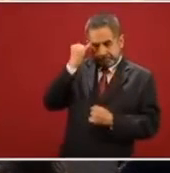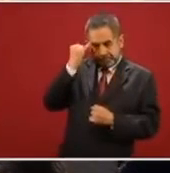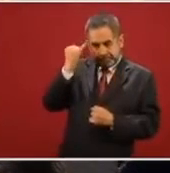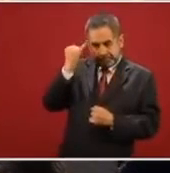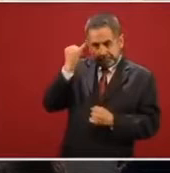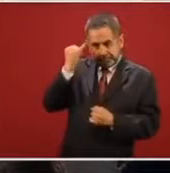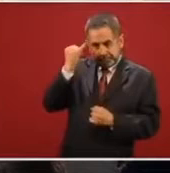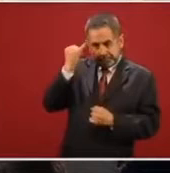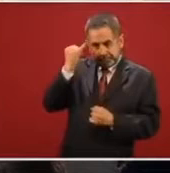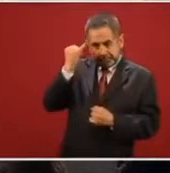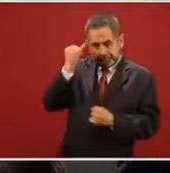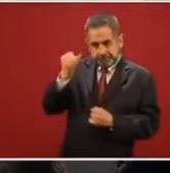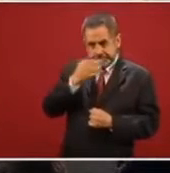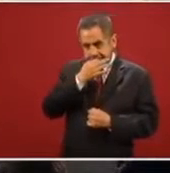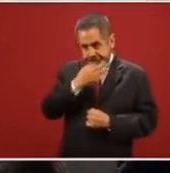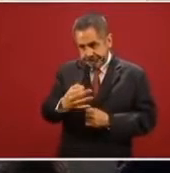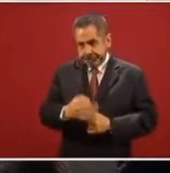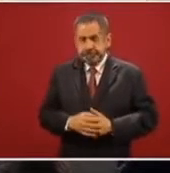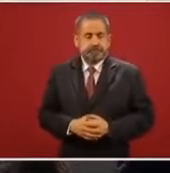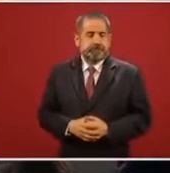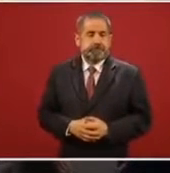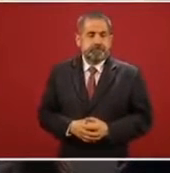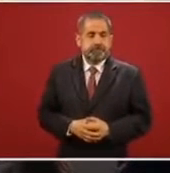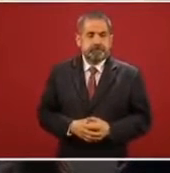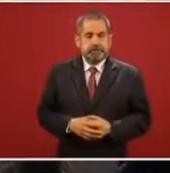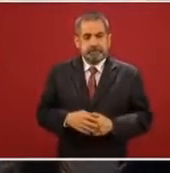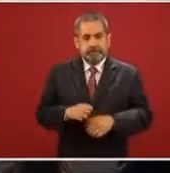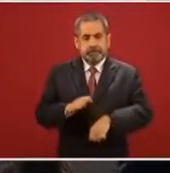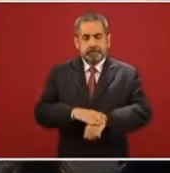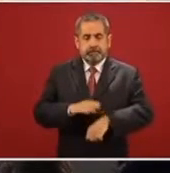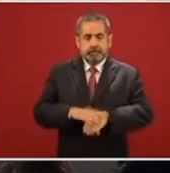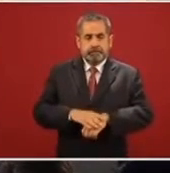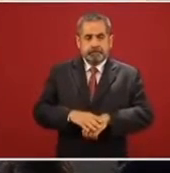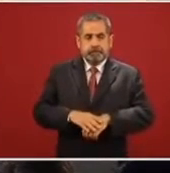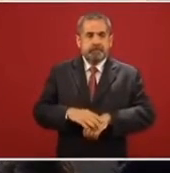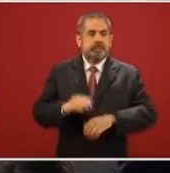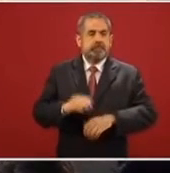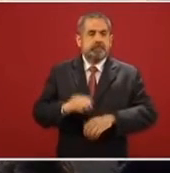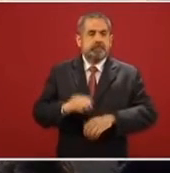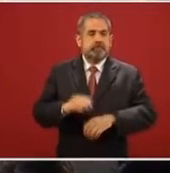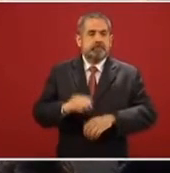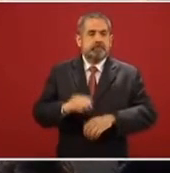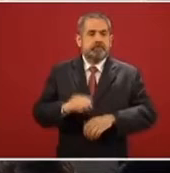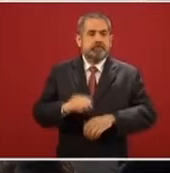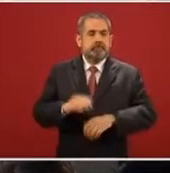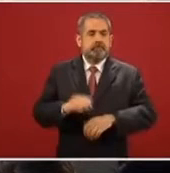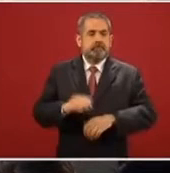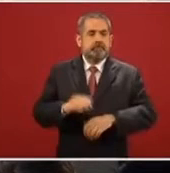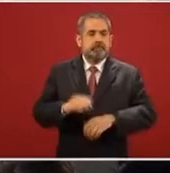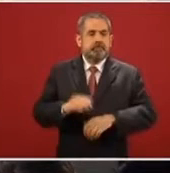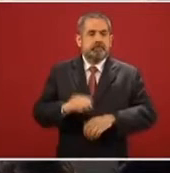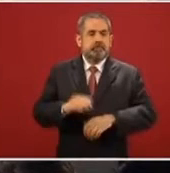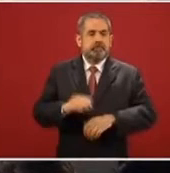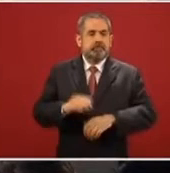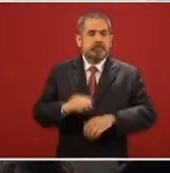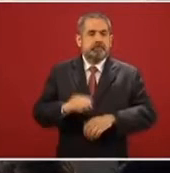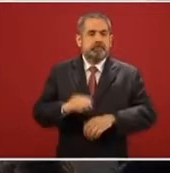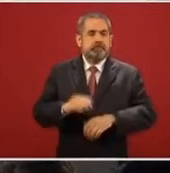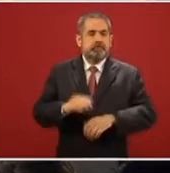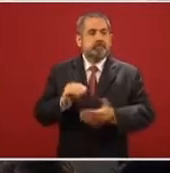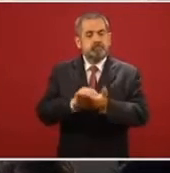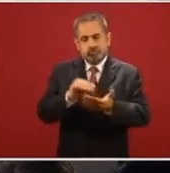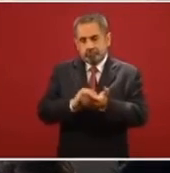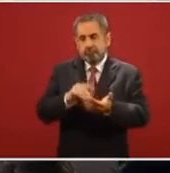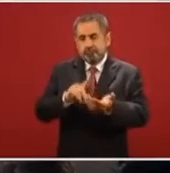señalando, signaling tenemos todavía la oportunidad that we still have the